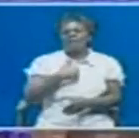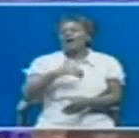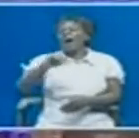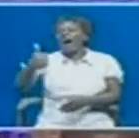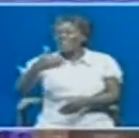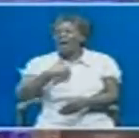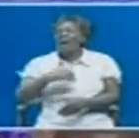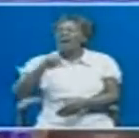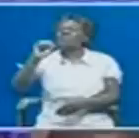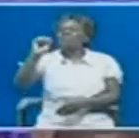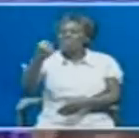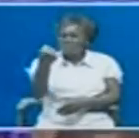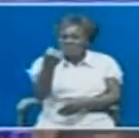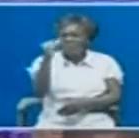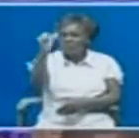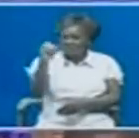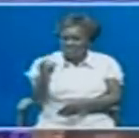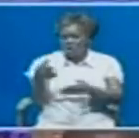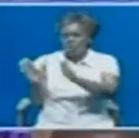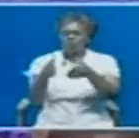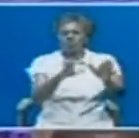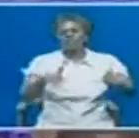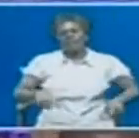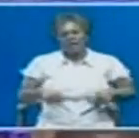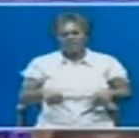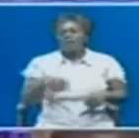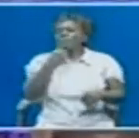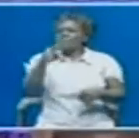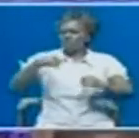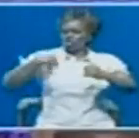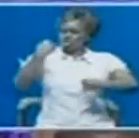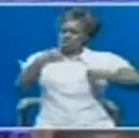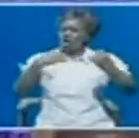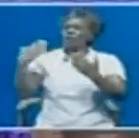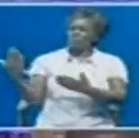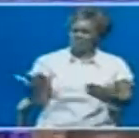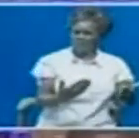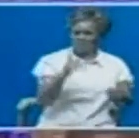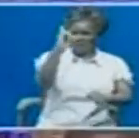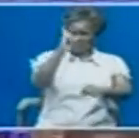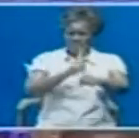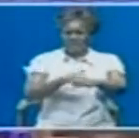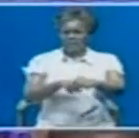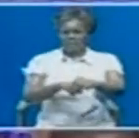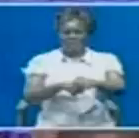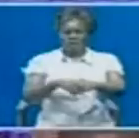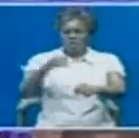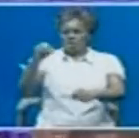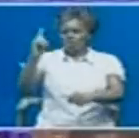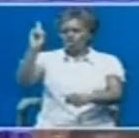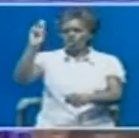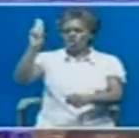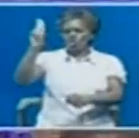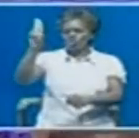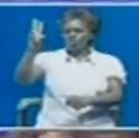have even gotten 50 chances. There you go. And as long as you're still alive. Yes. I mean, this guy brought joy. At some point, it was Odumbe the Great, Maurice Odumbe